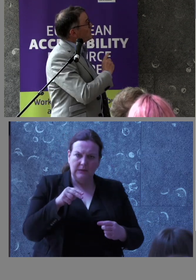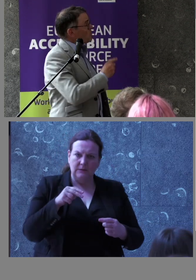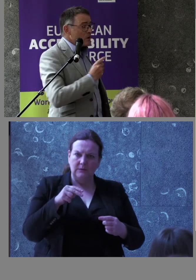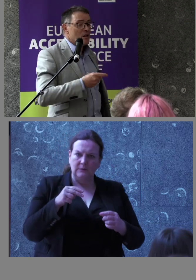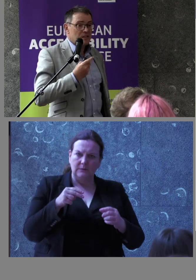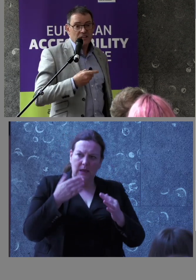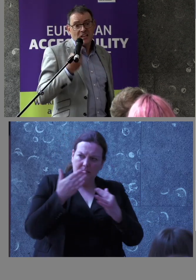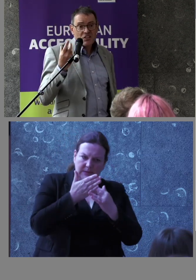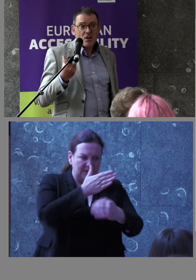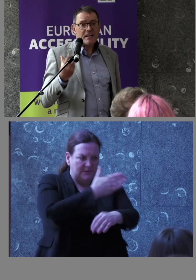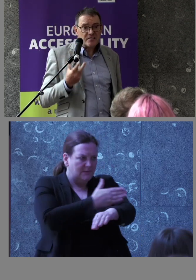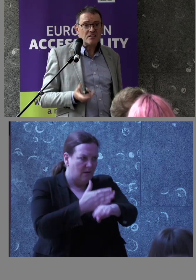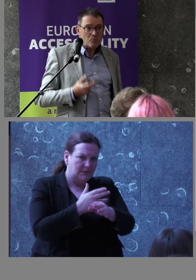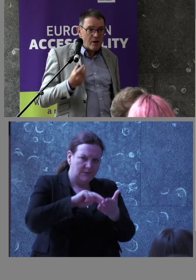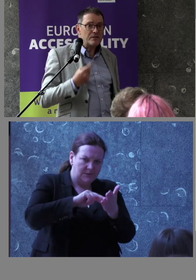clear business ownership.